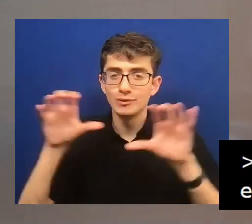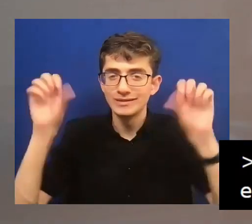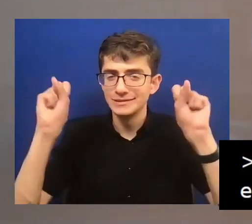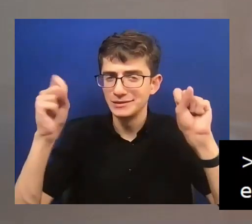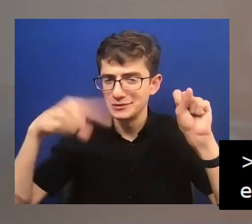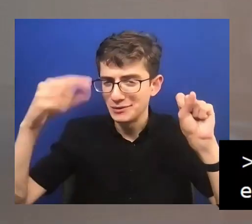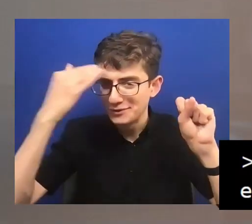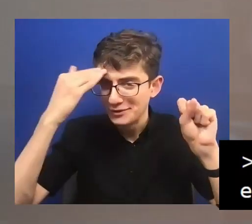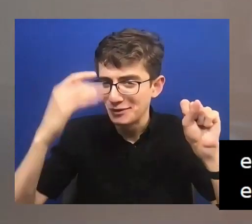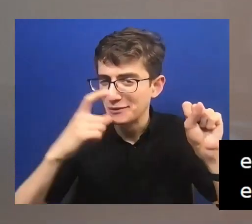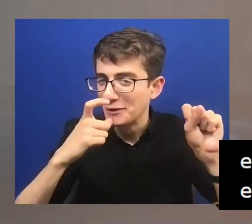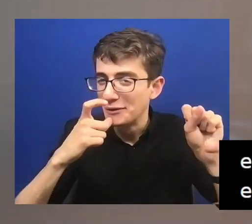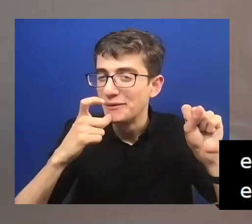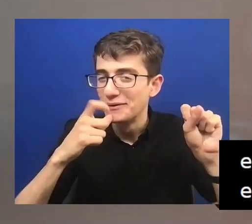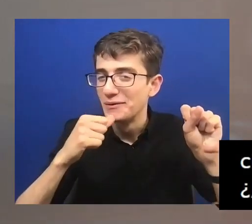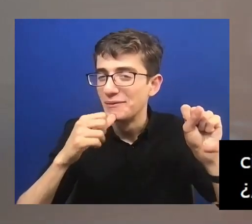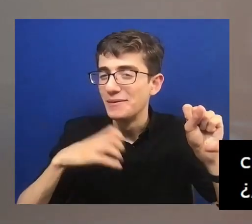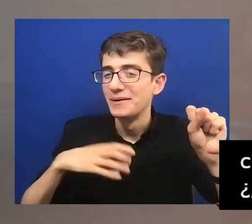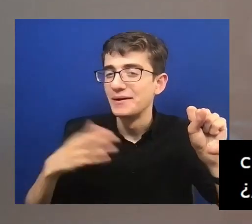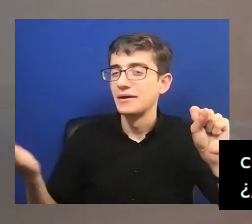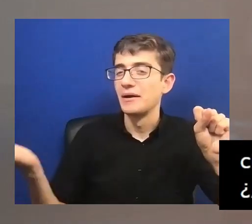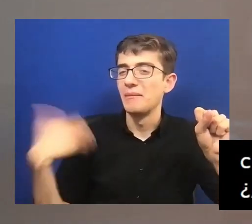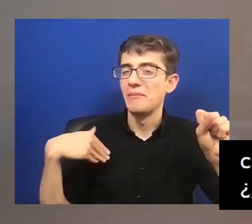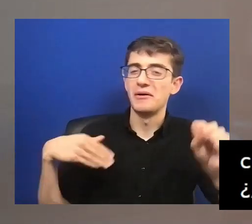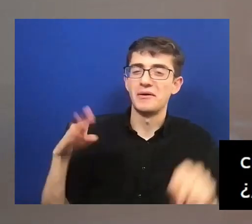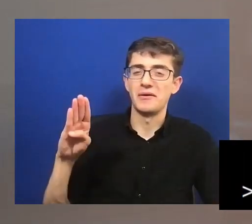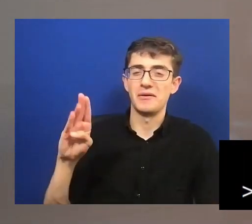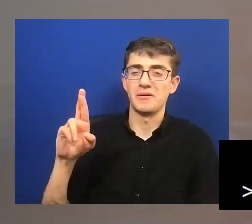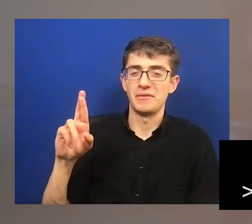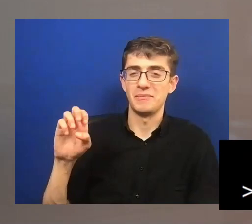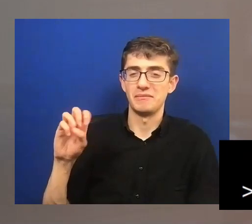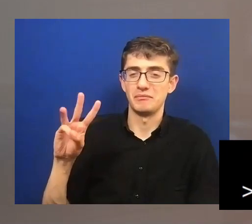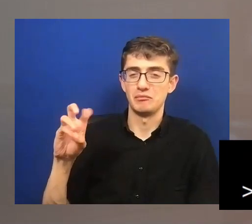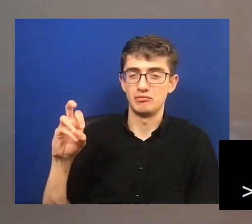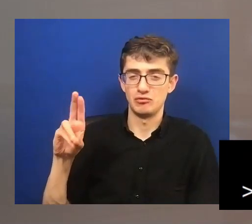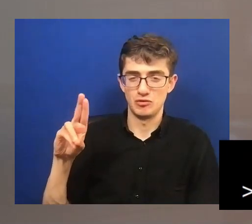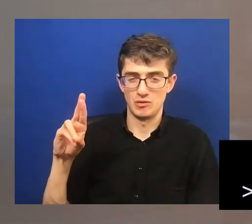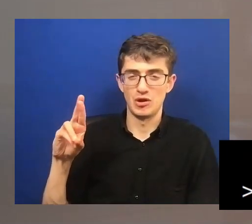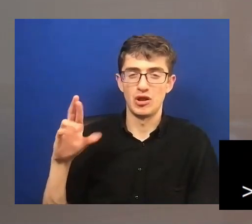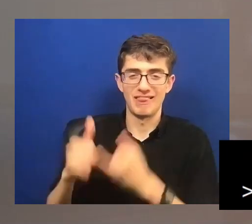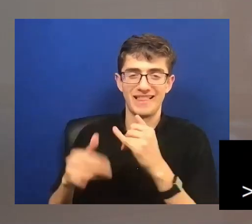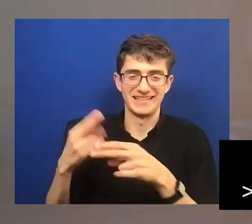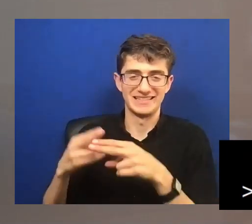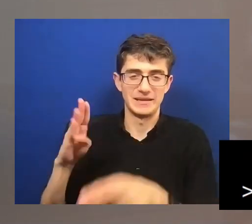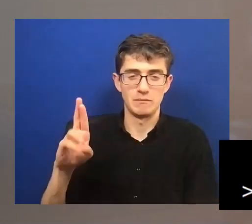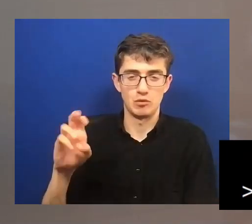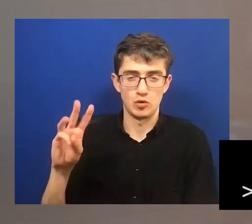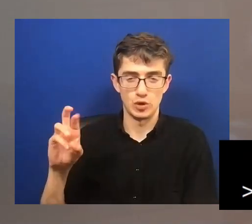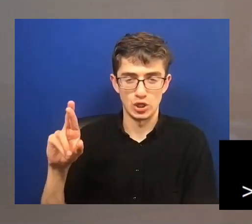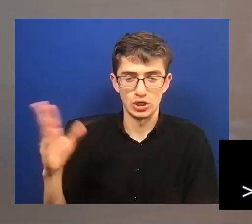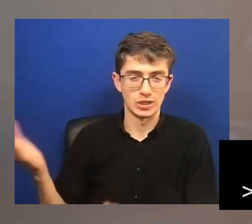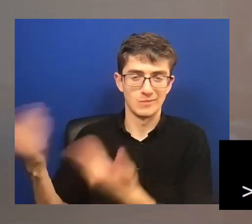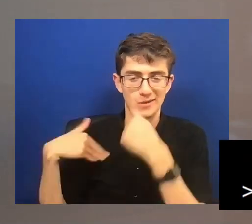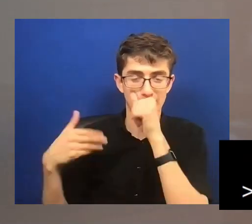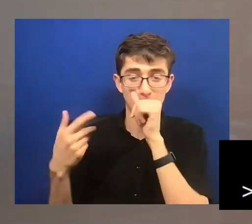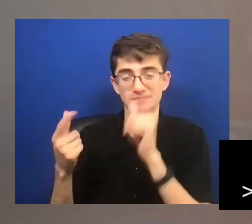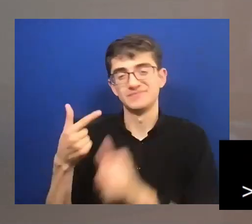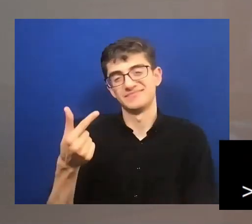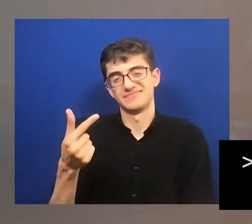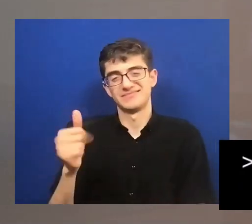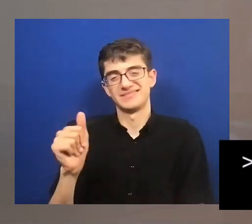Let's bring her up. Gail Brewer, come on up here. Say a few words, if you don't mind. Right after Gail, we're going to be